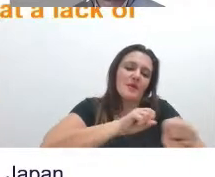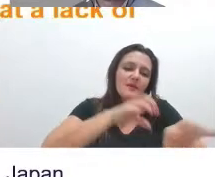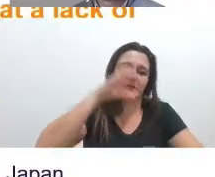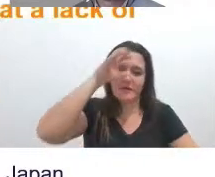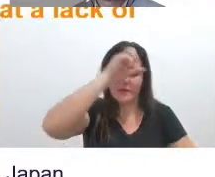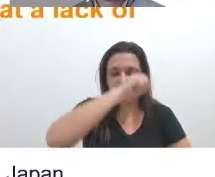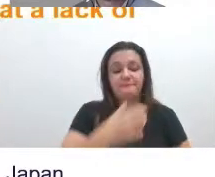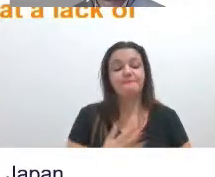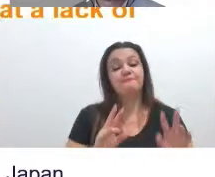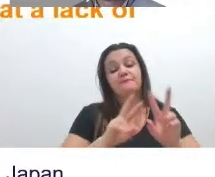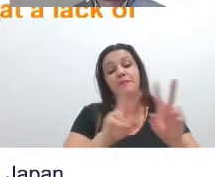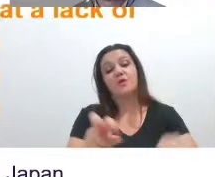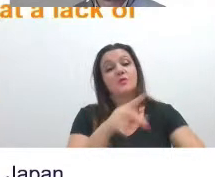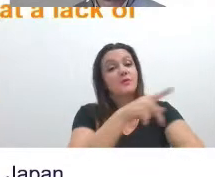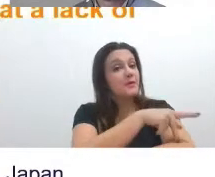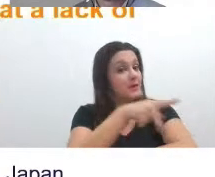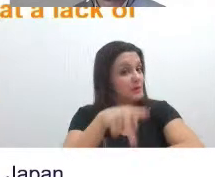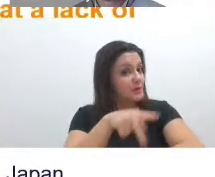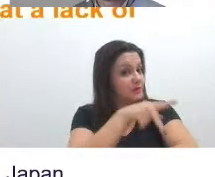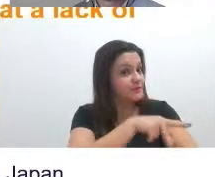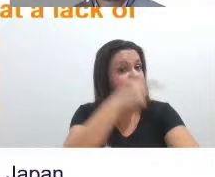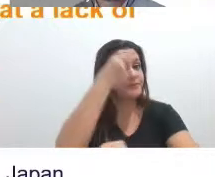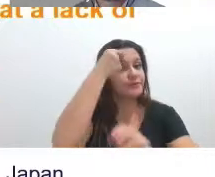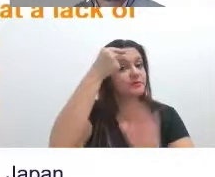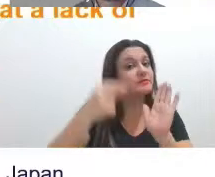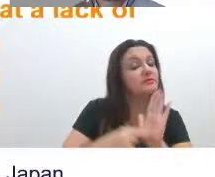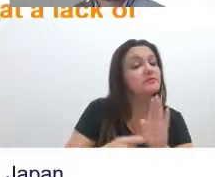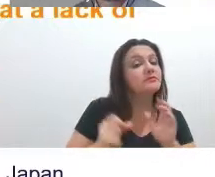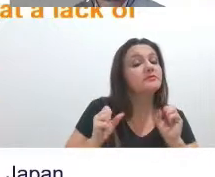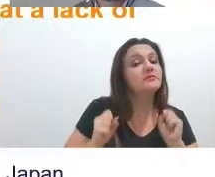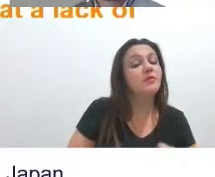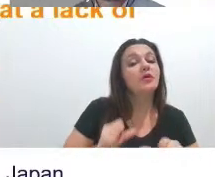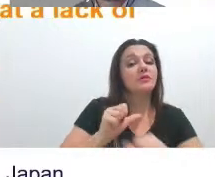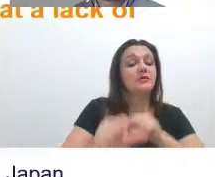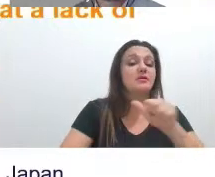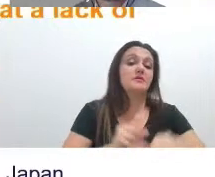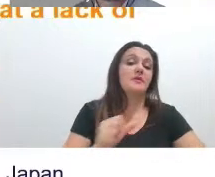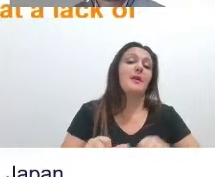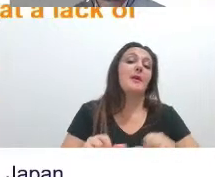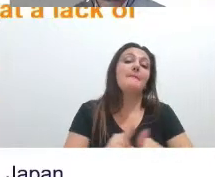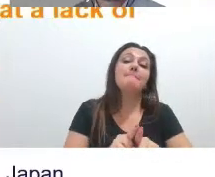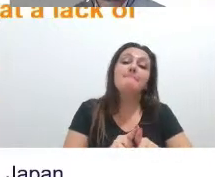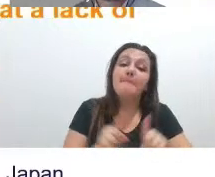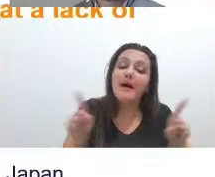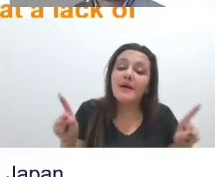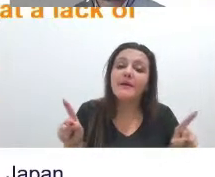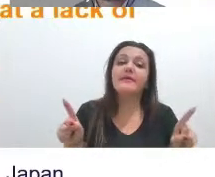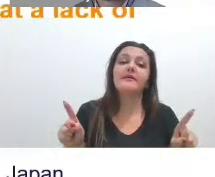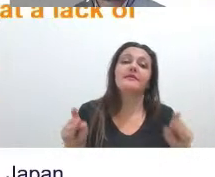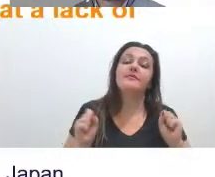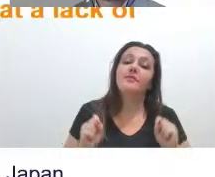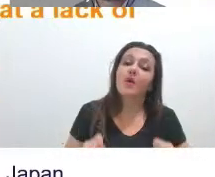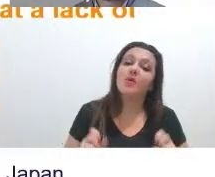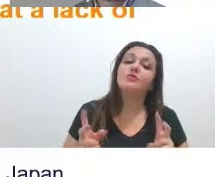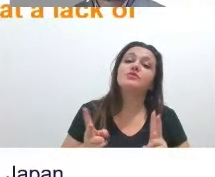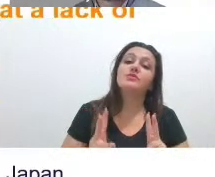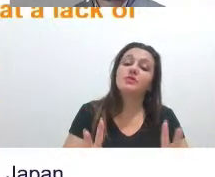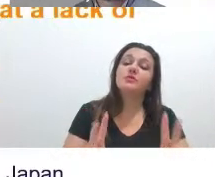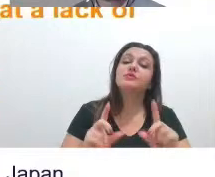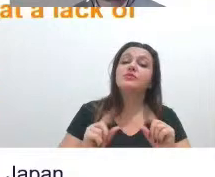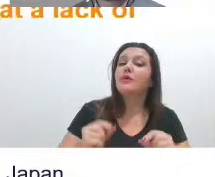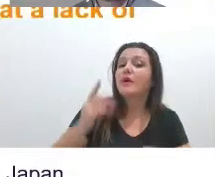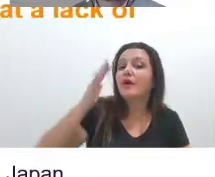the potential to be transformative, but the question remains if it will be held back with outdated learning theory. As Dr.